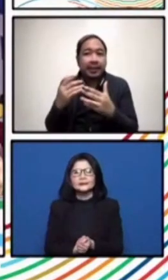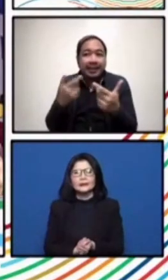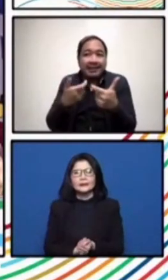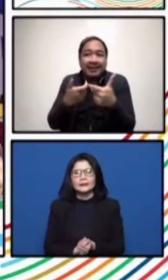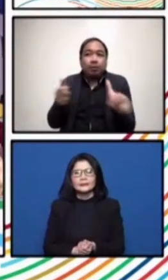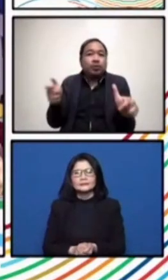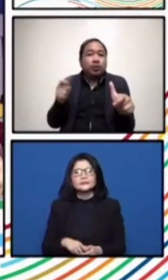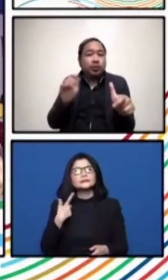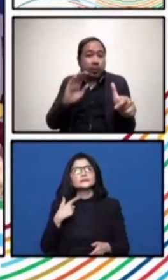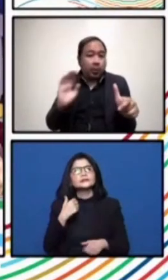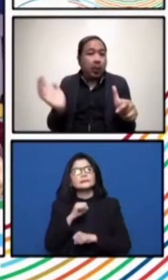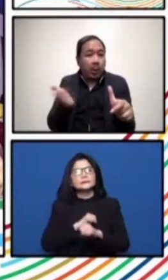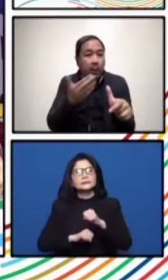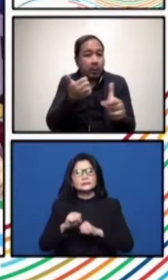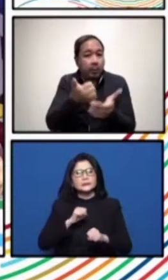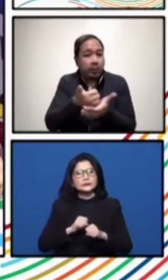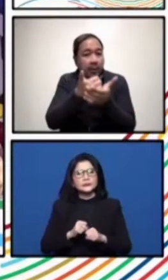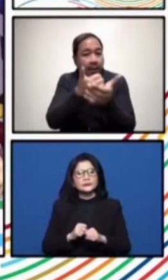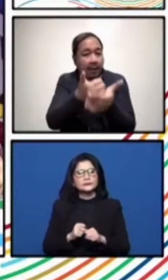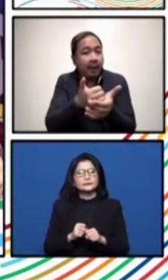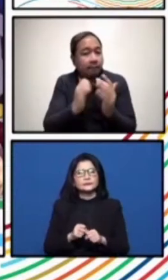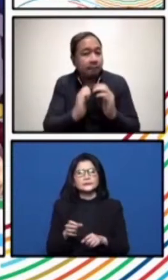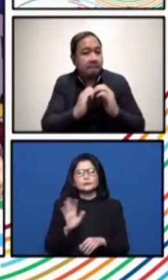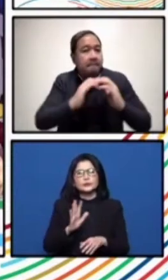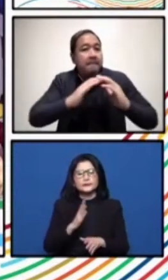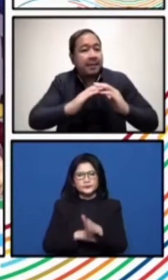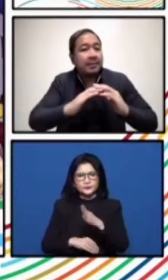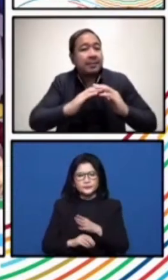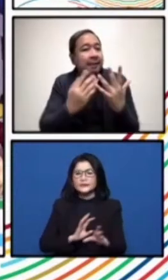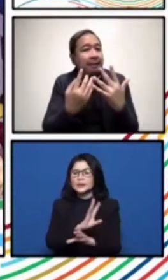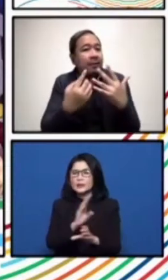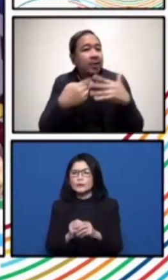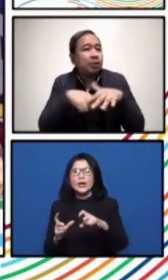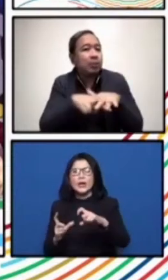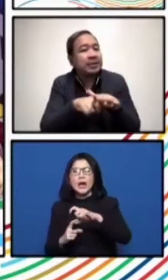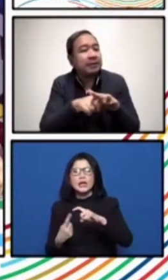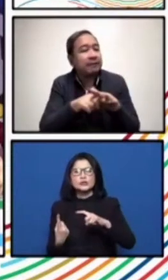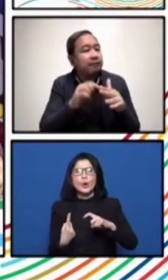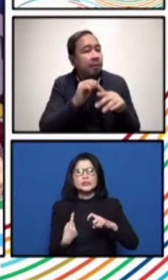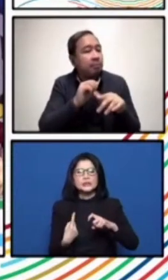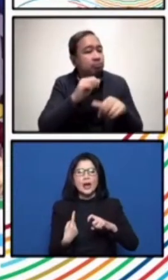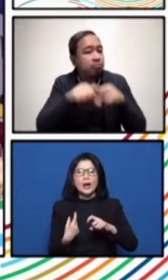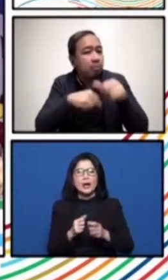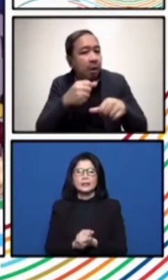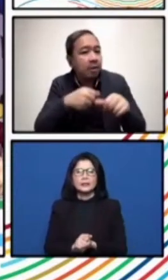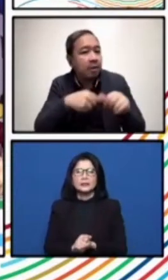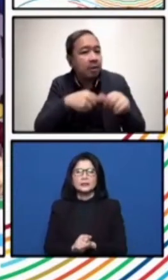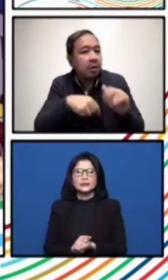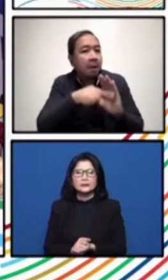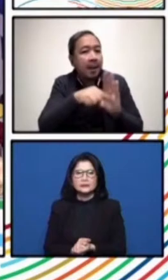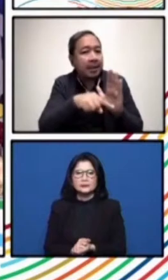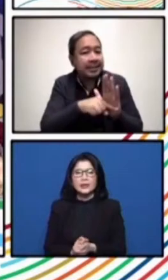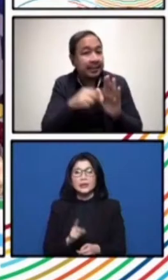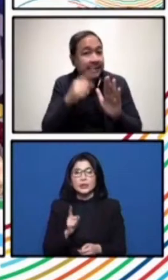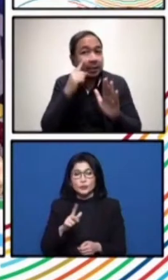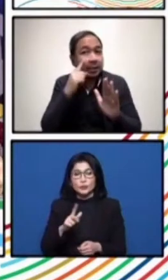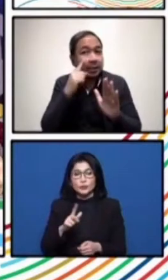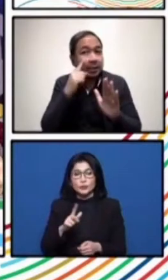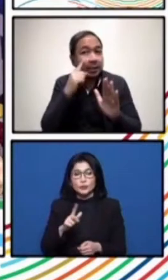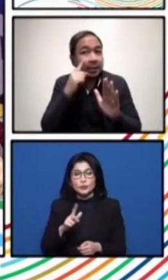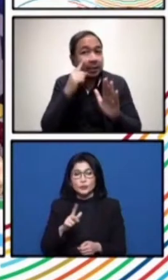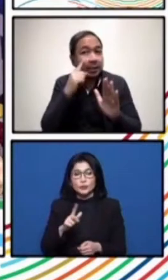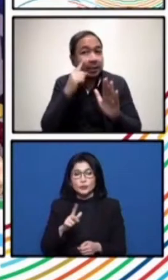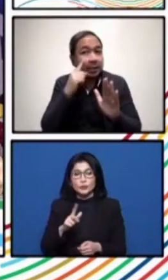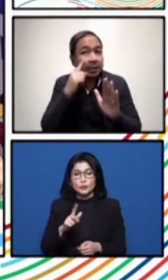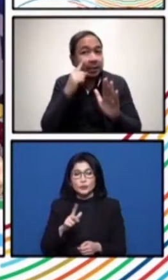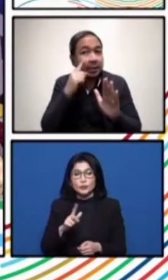those innovative practices in those private sector companies which will really do good not just for the people with disability but for the overall